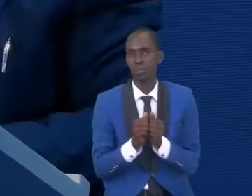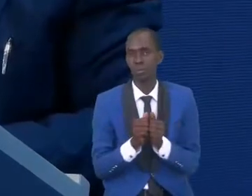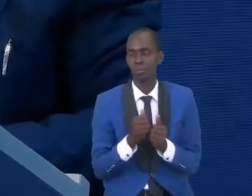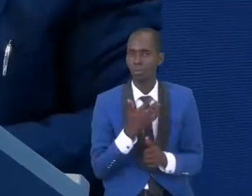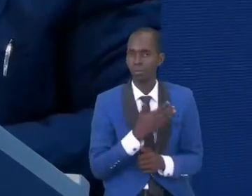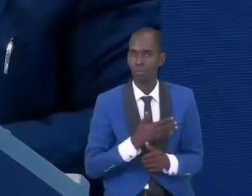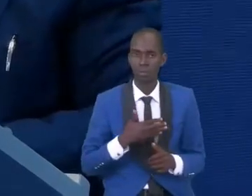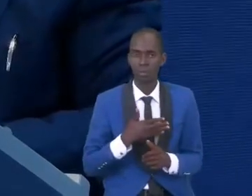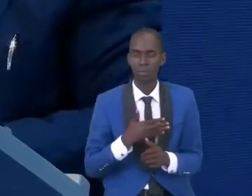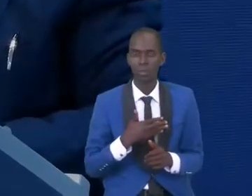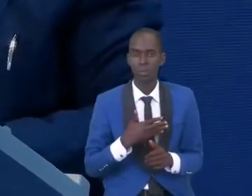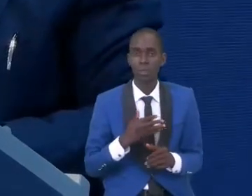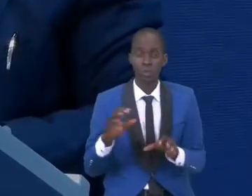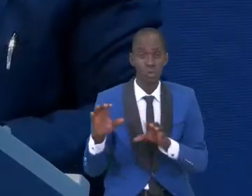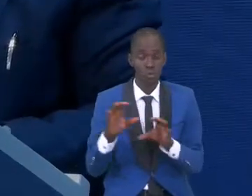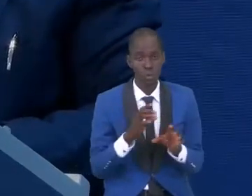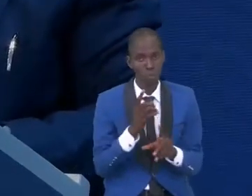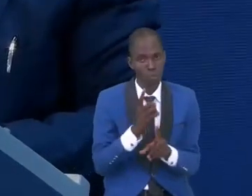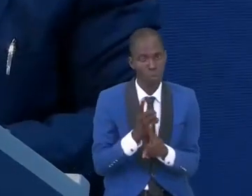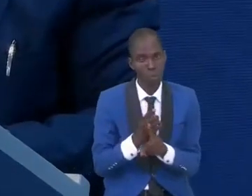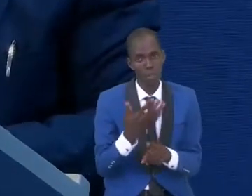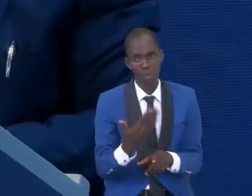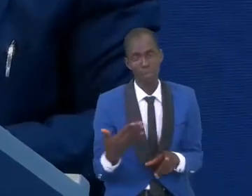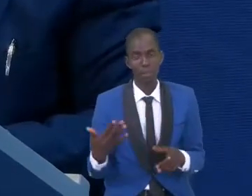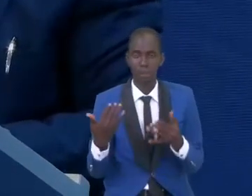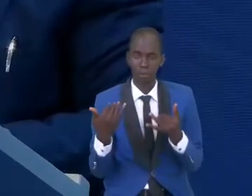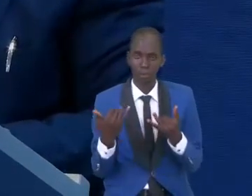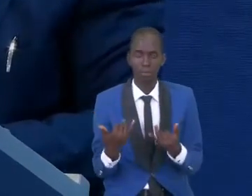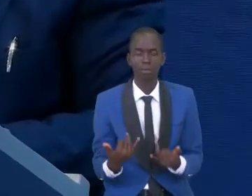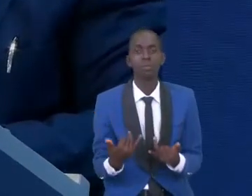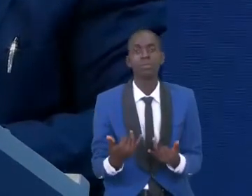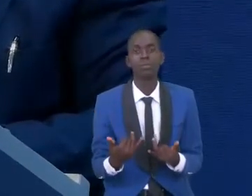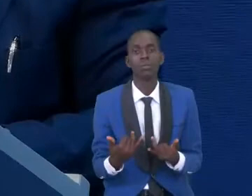do things in the right way,